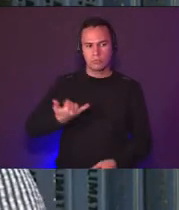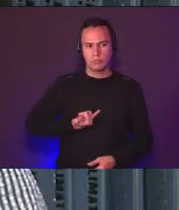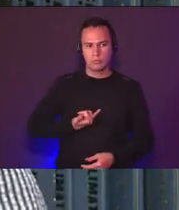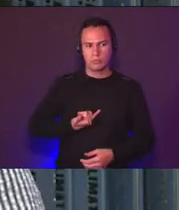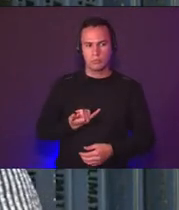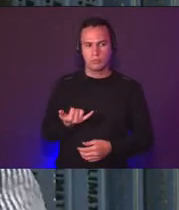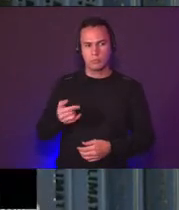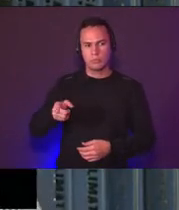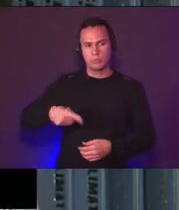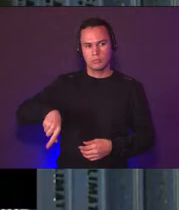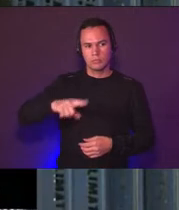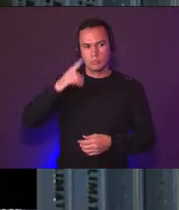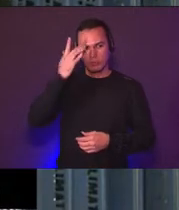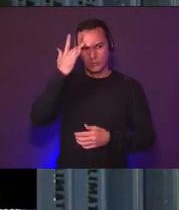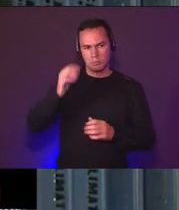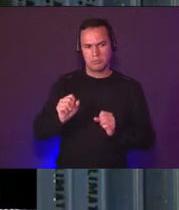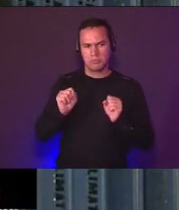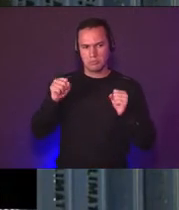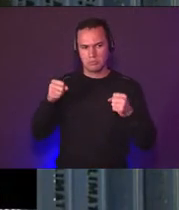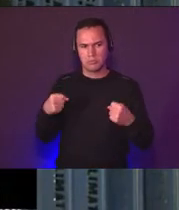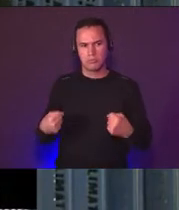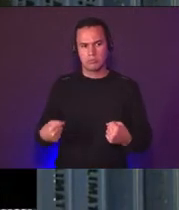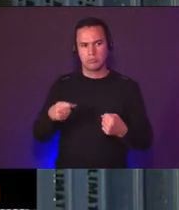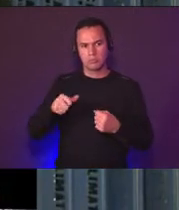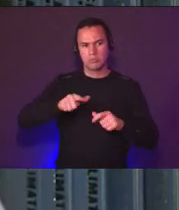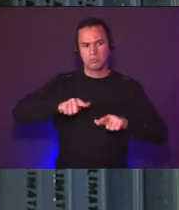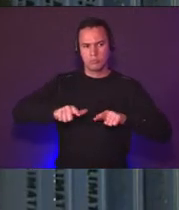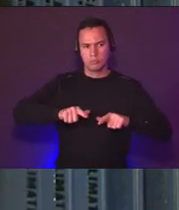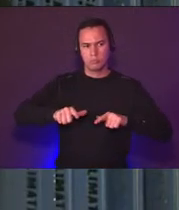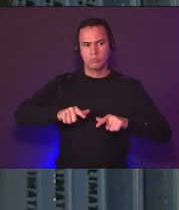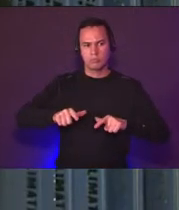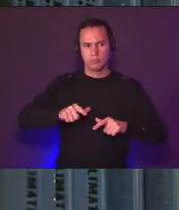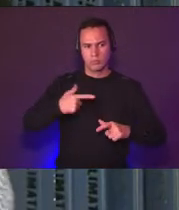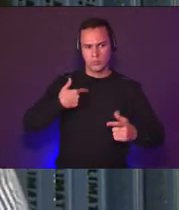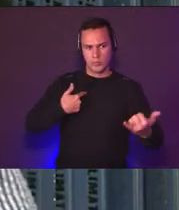people." I was the one who answered the phone, so I got to send myself